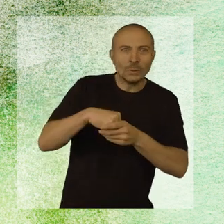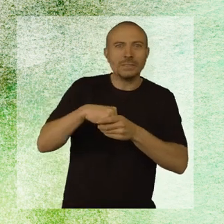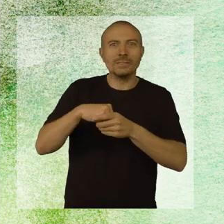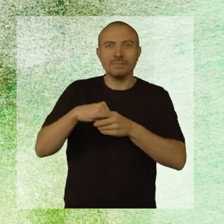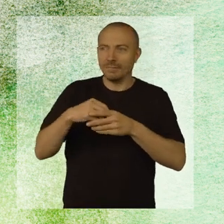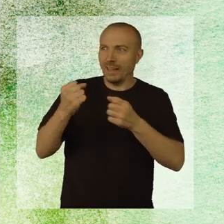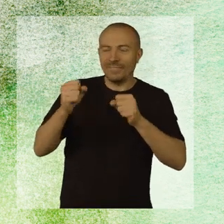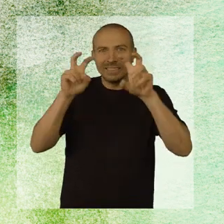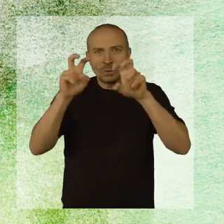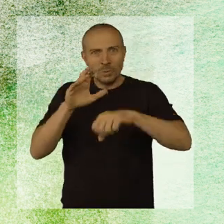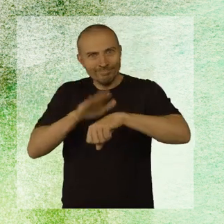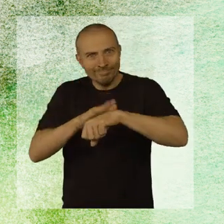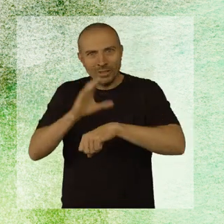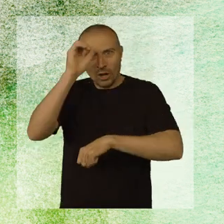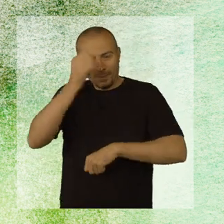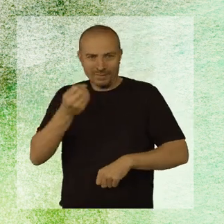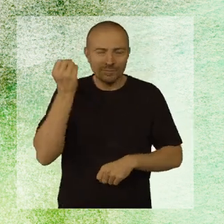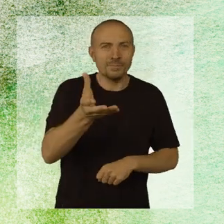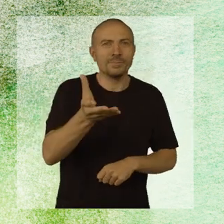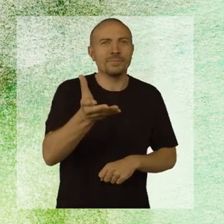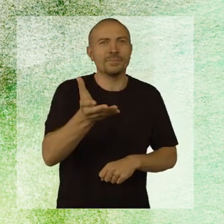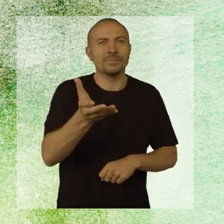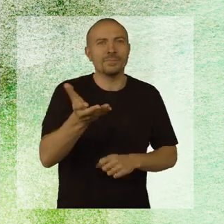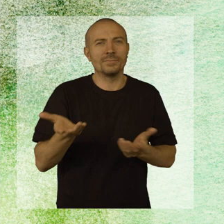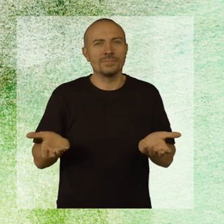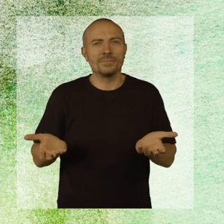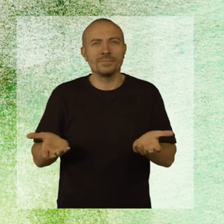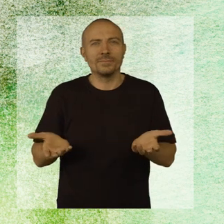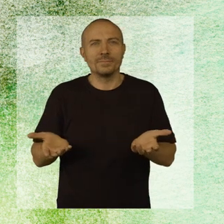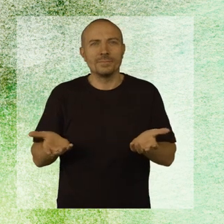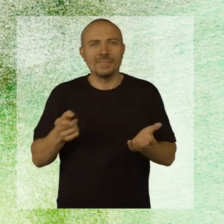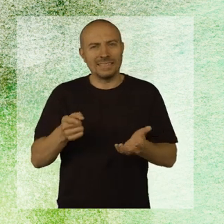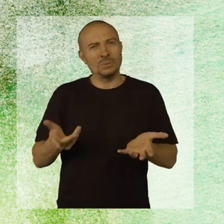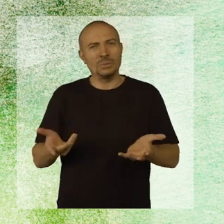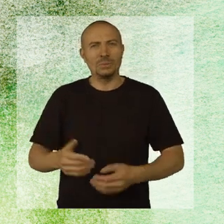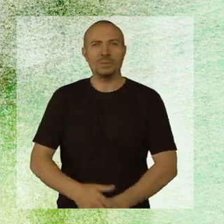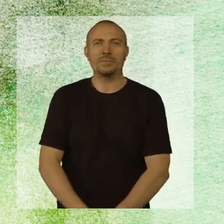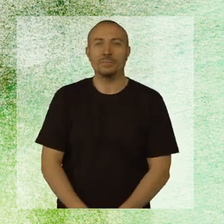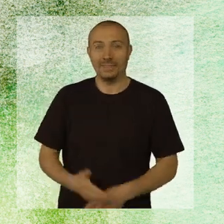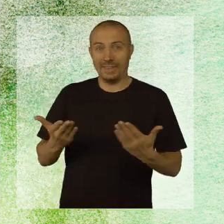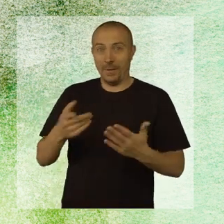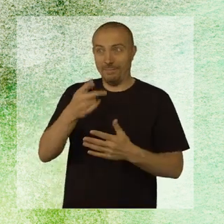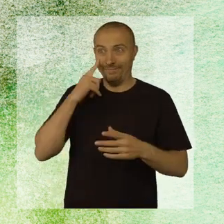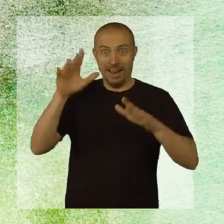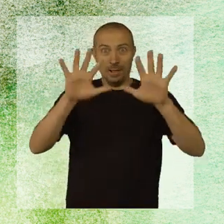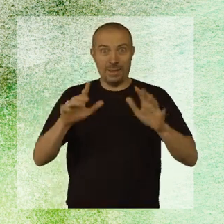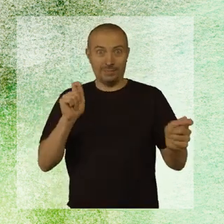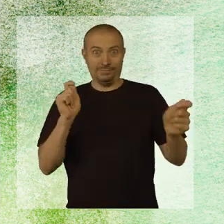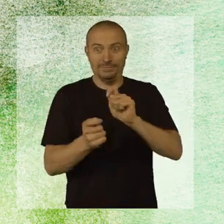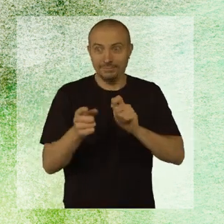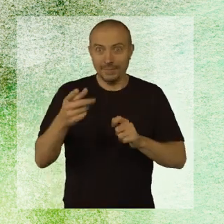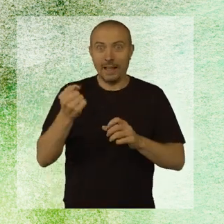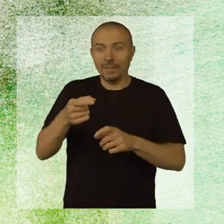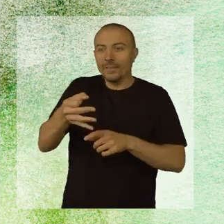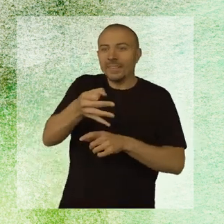be included so that we give our issues and we give our views. Maintenant, en termes de